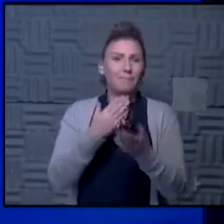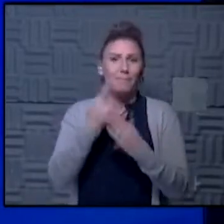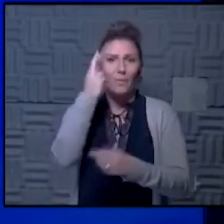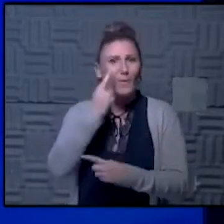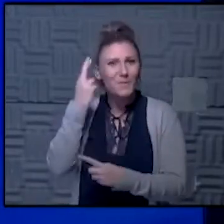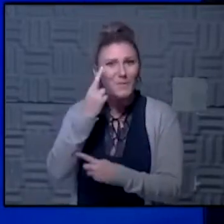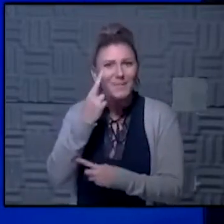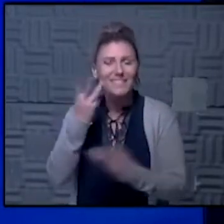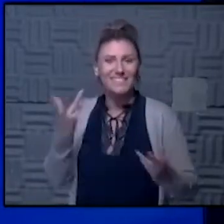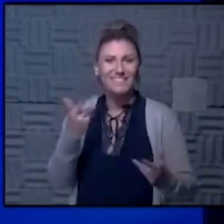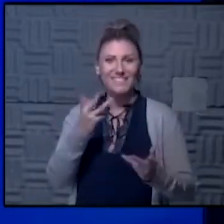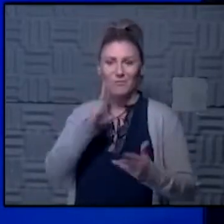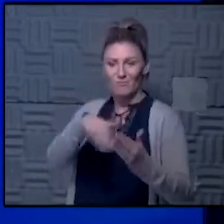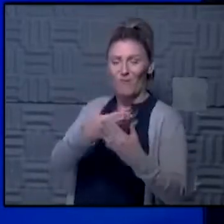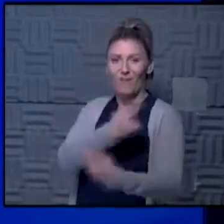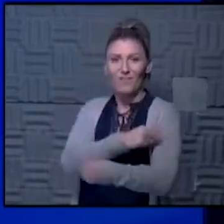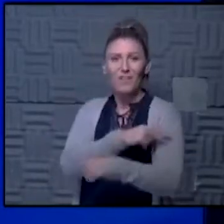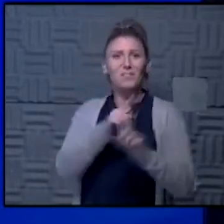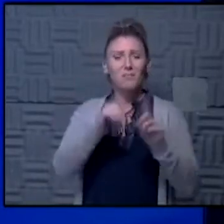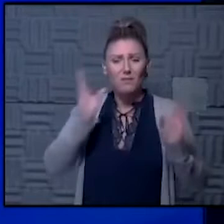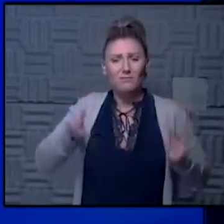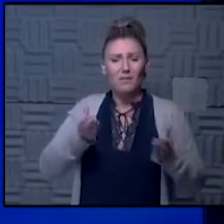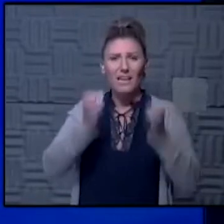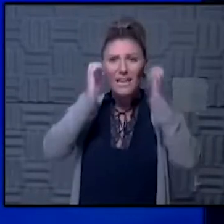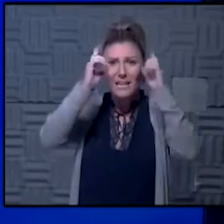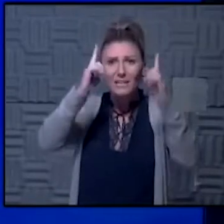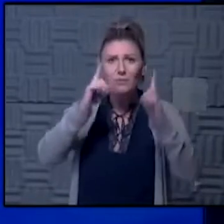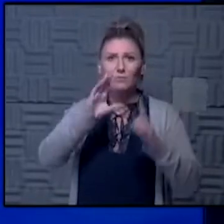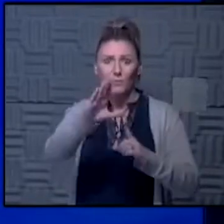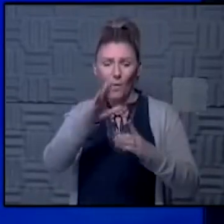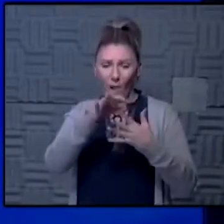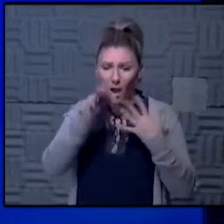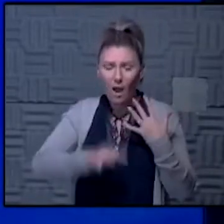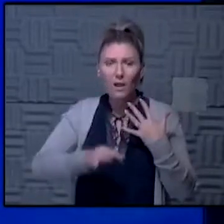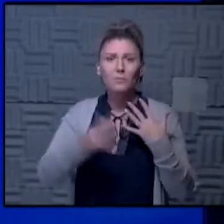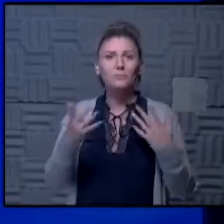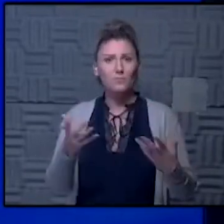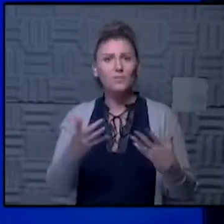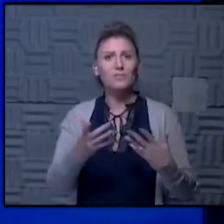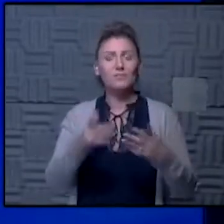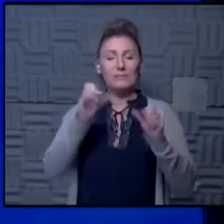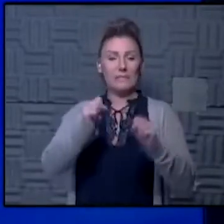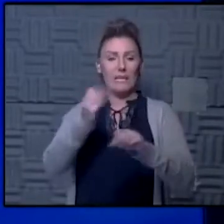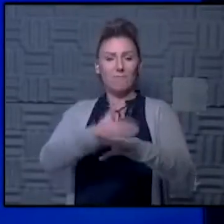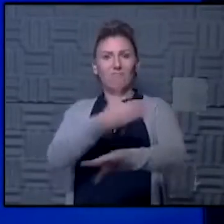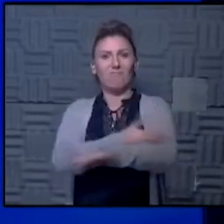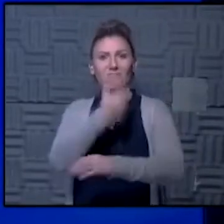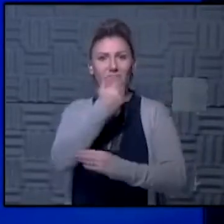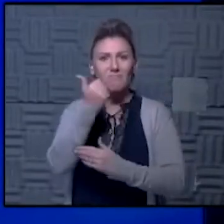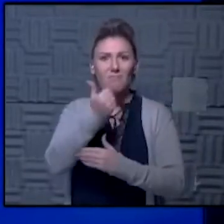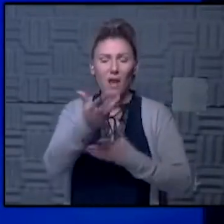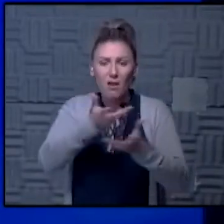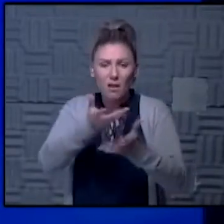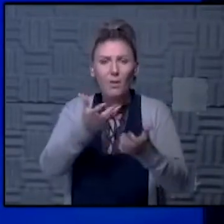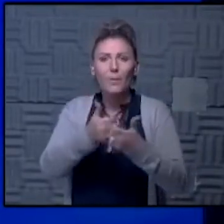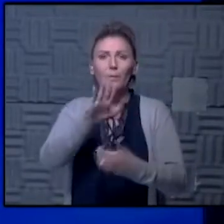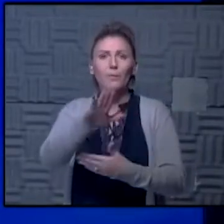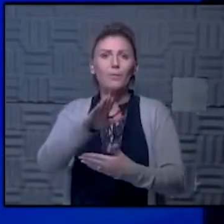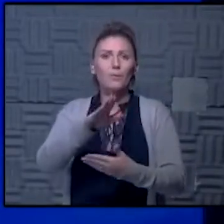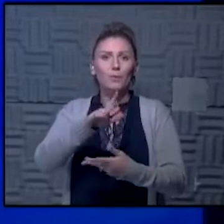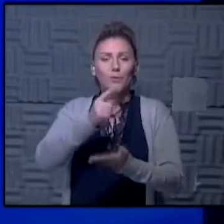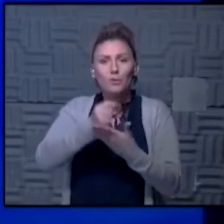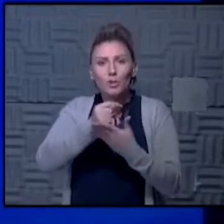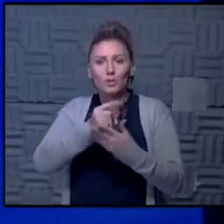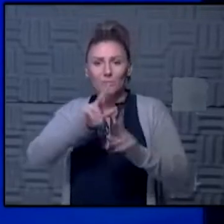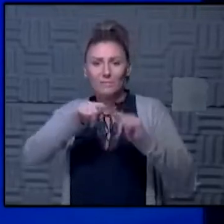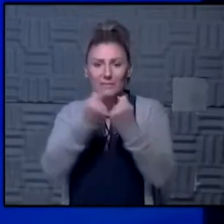the hospital, we encourage you to be educated about what options there are so that you can better work with your treatment team here or in Hays or anywhere